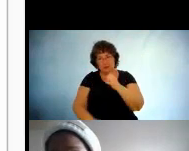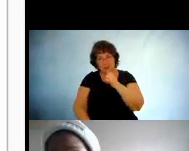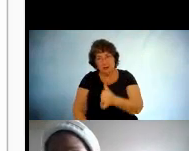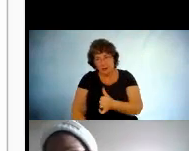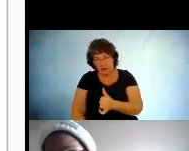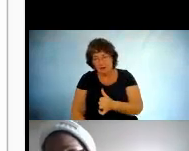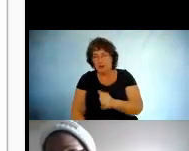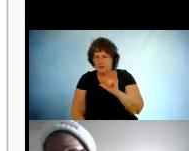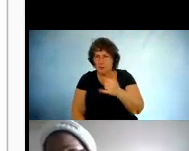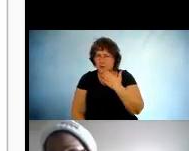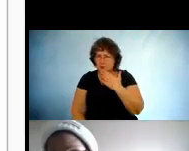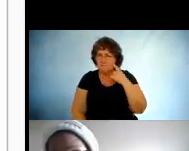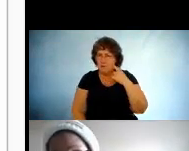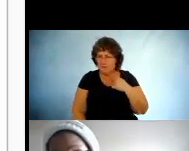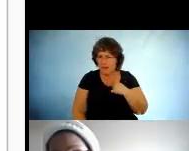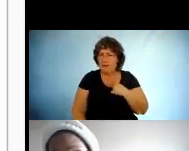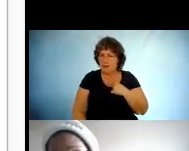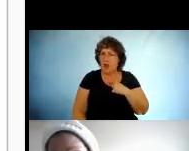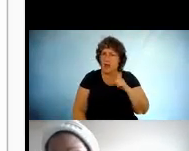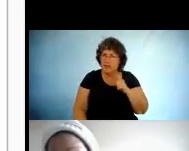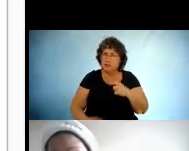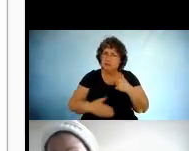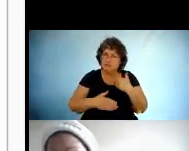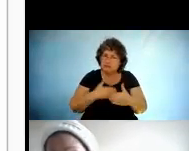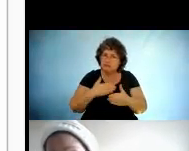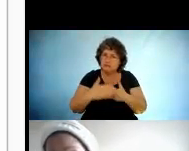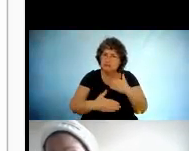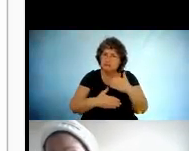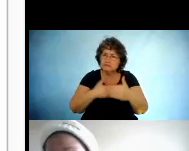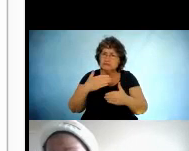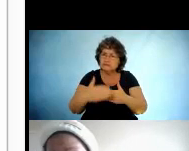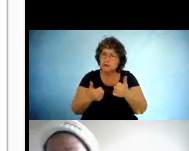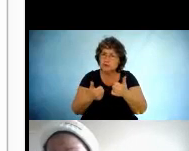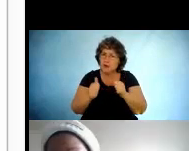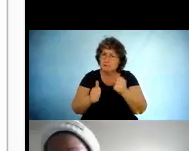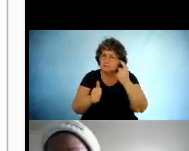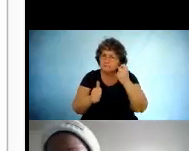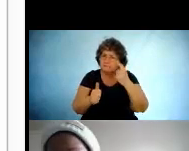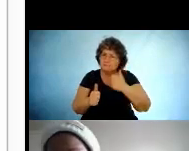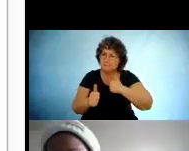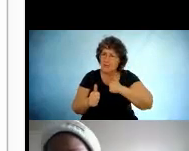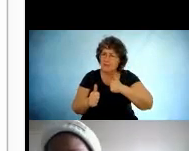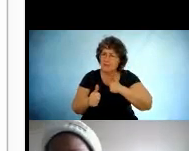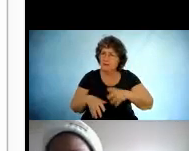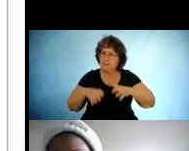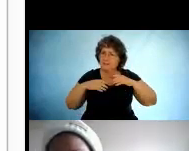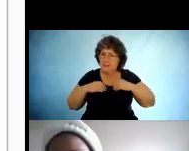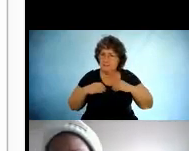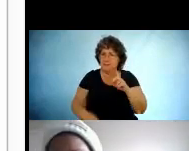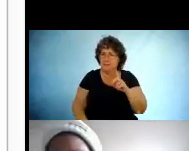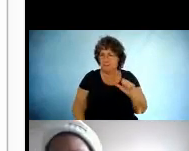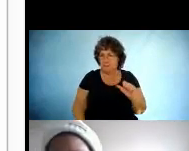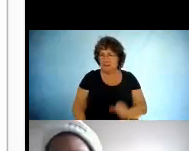with disabilities. And for those students with disabilities seeking employment, I would advise, because there are like